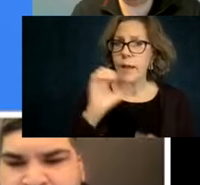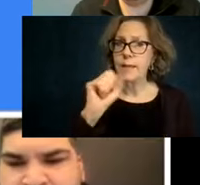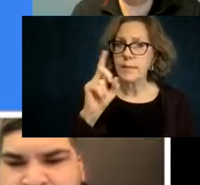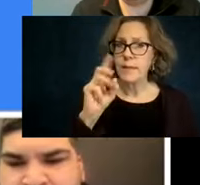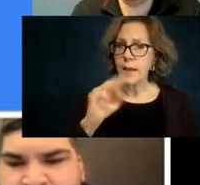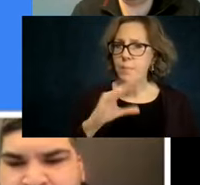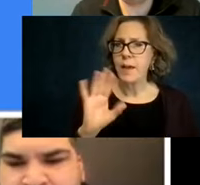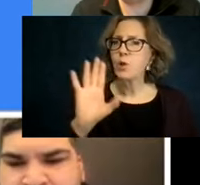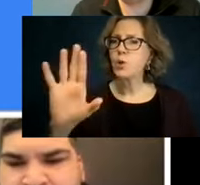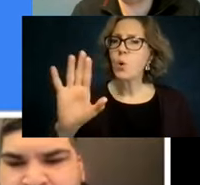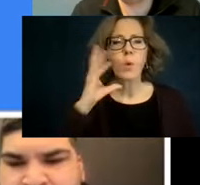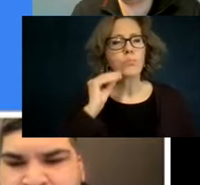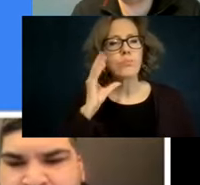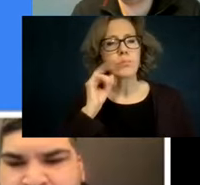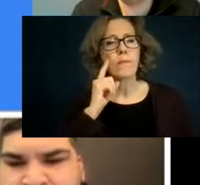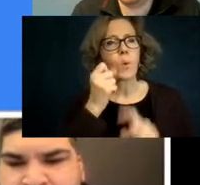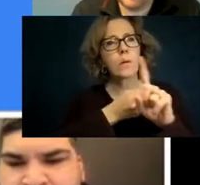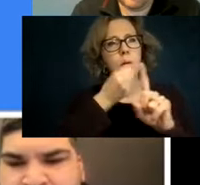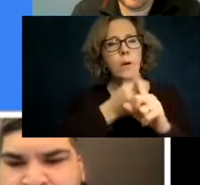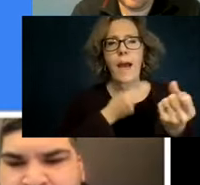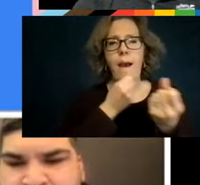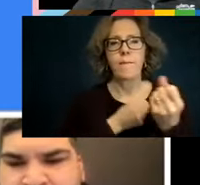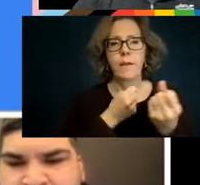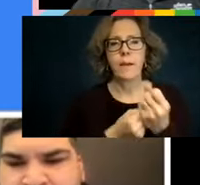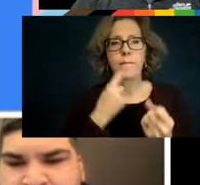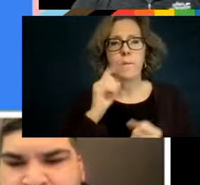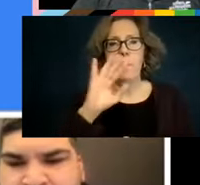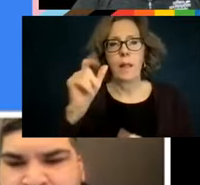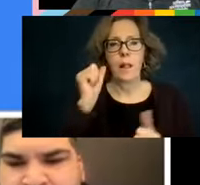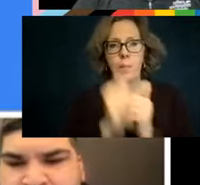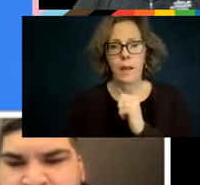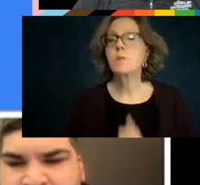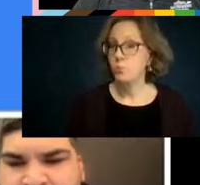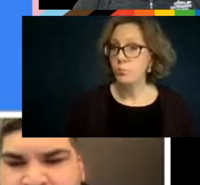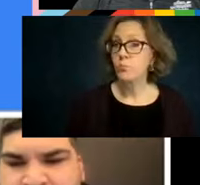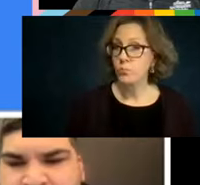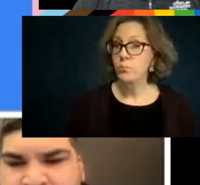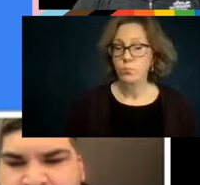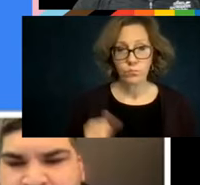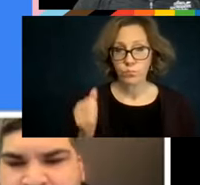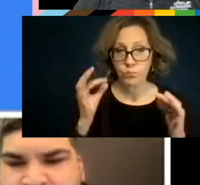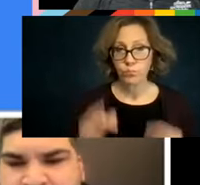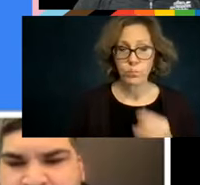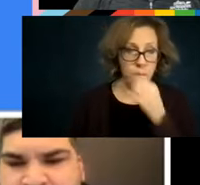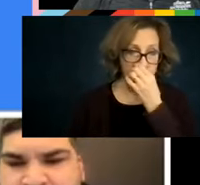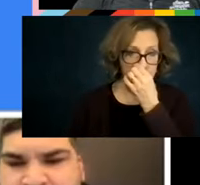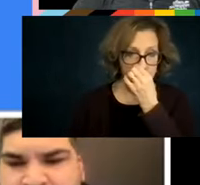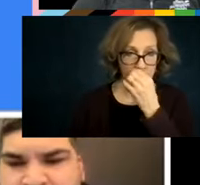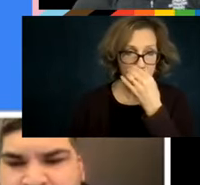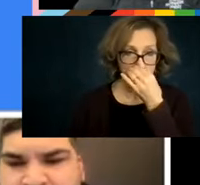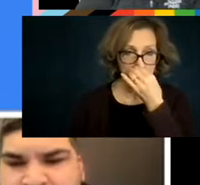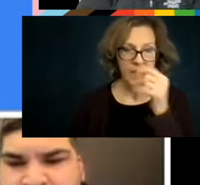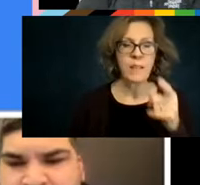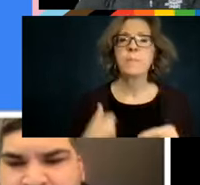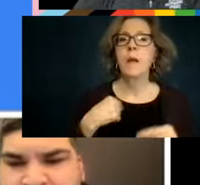to advocate for the bill and the testimony? Yes, certainly. Like on the slide says,